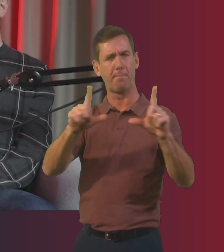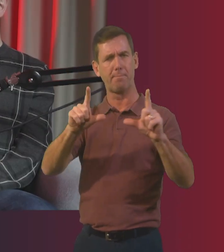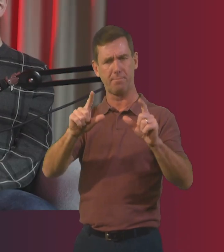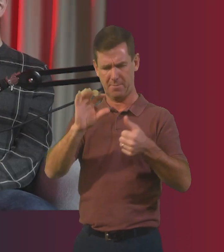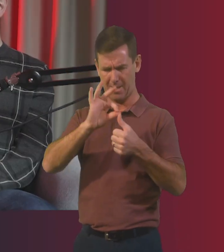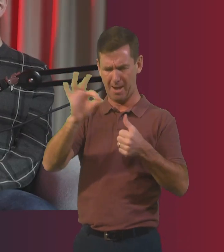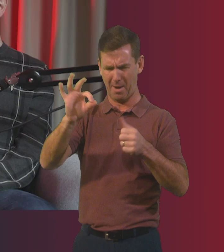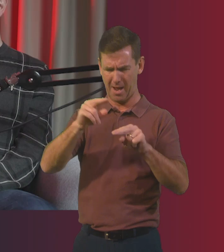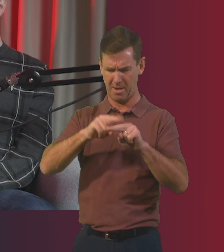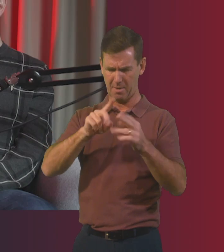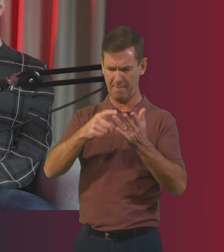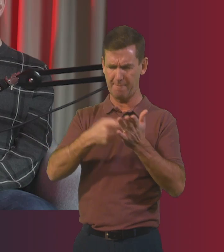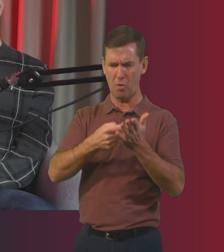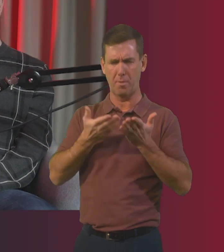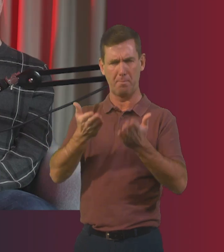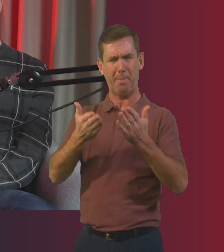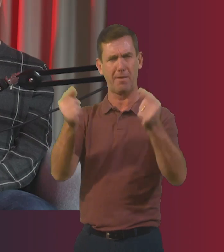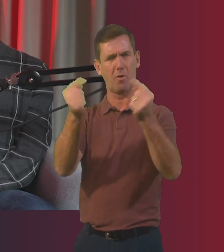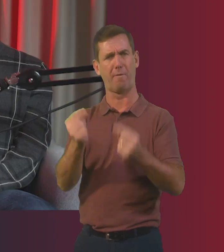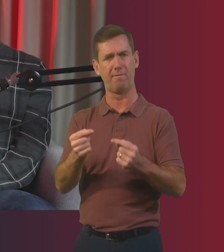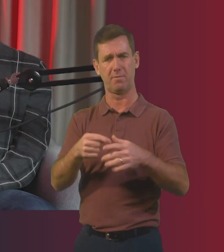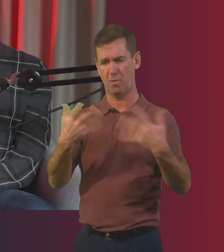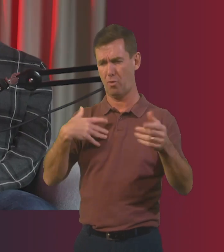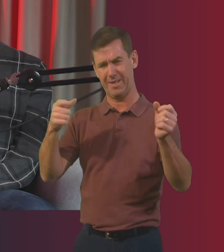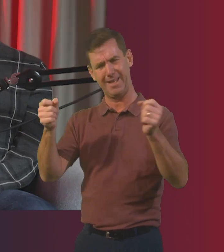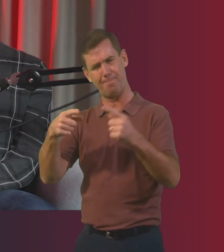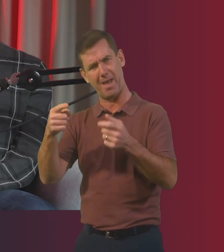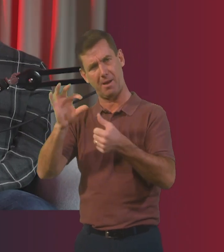word, .co.uk, or email